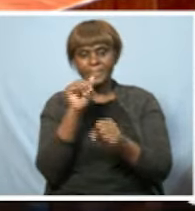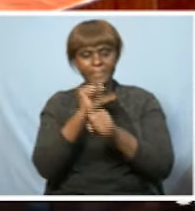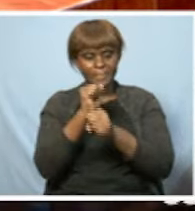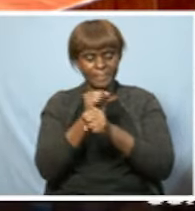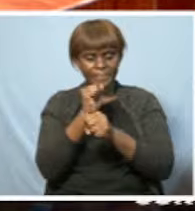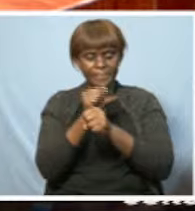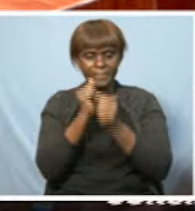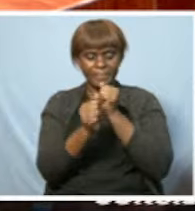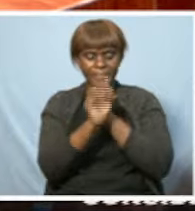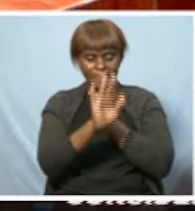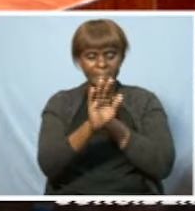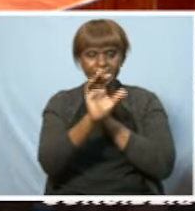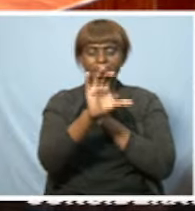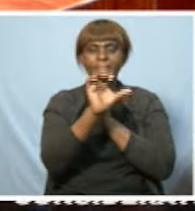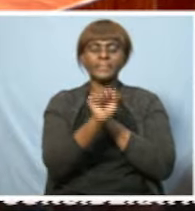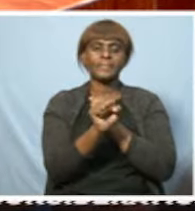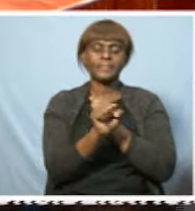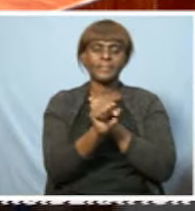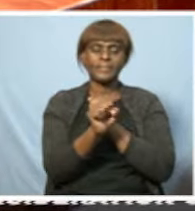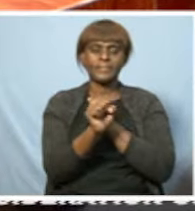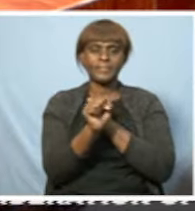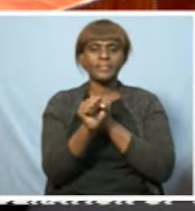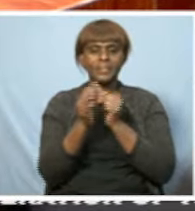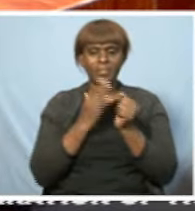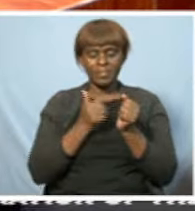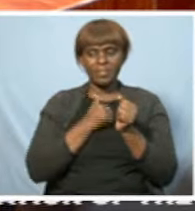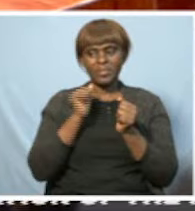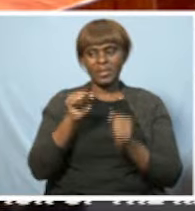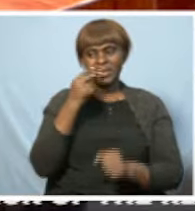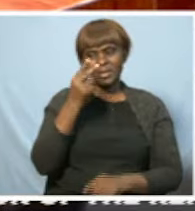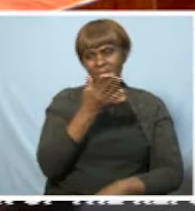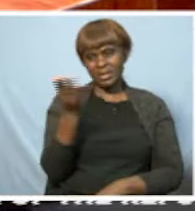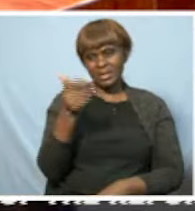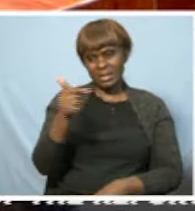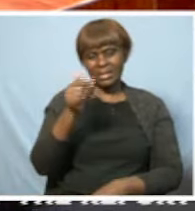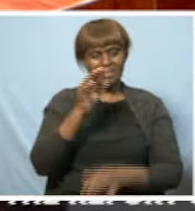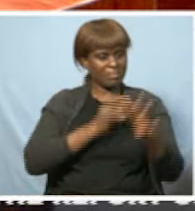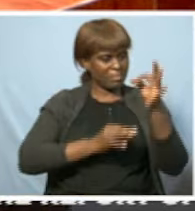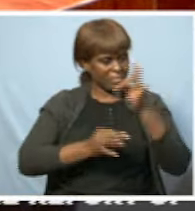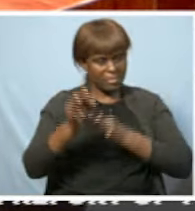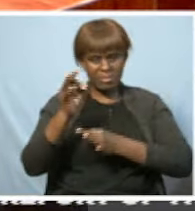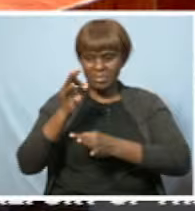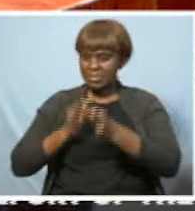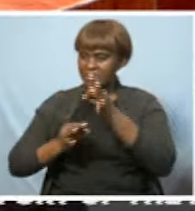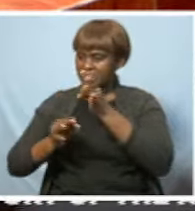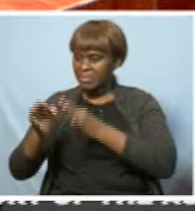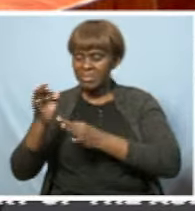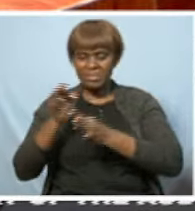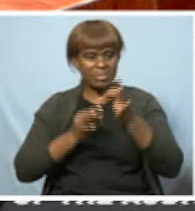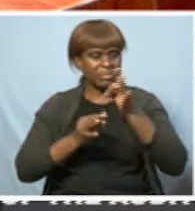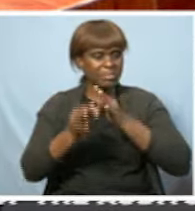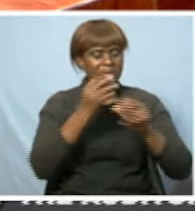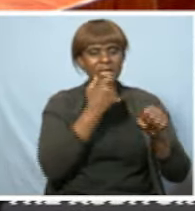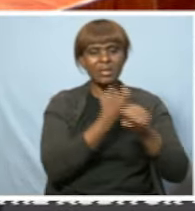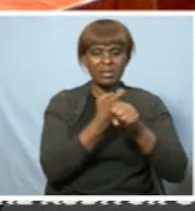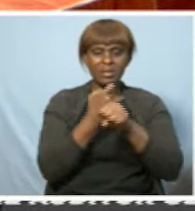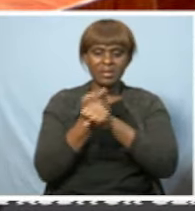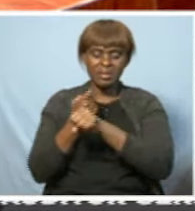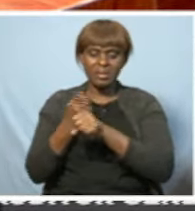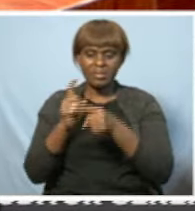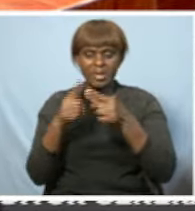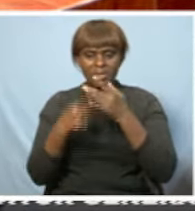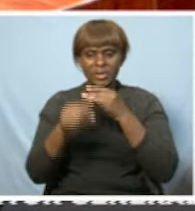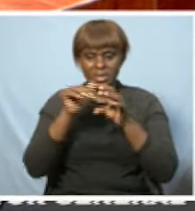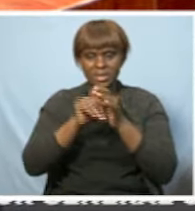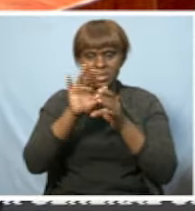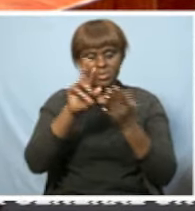there, CS. I can see you are laboring to explain, you know, but what is in your